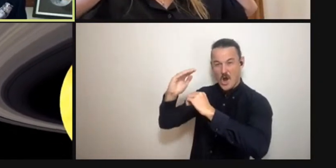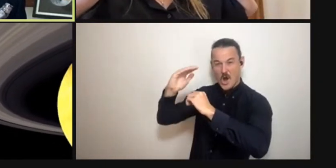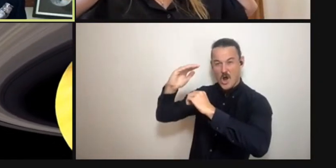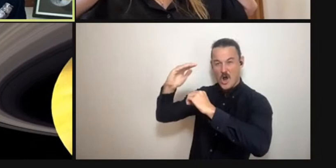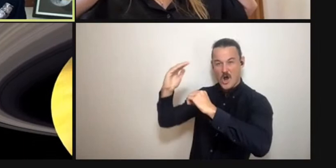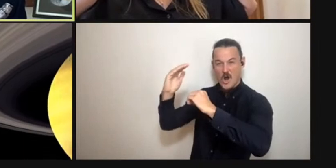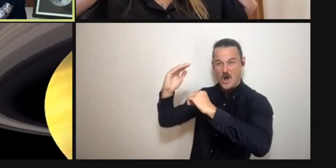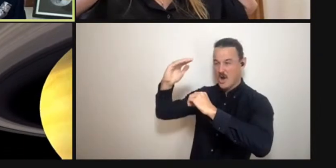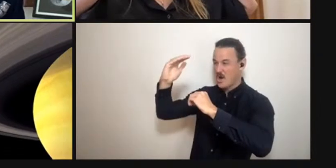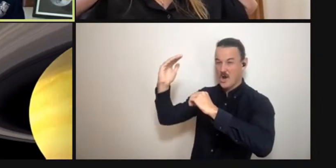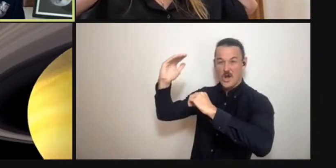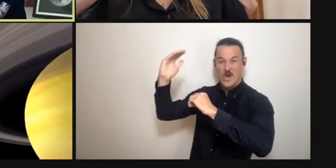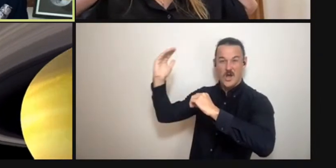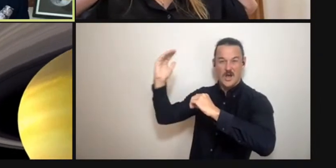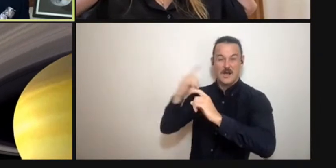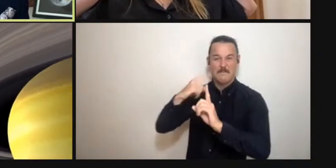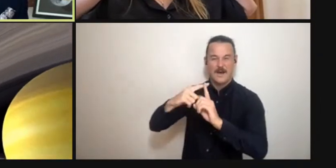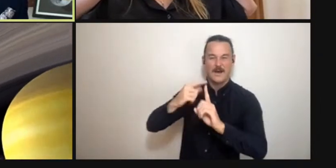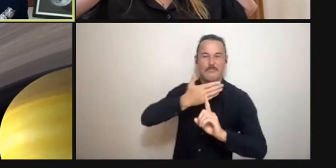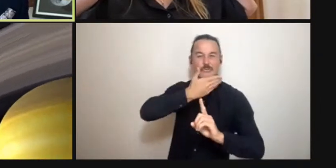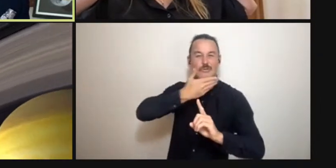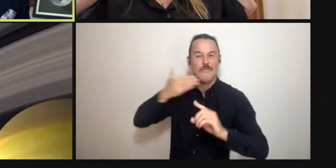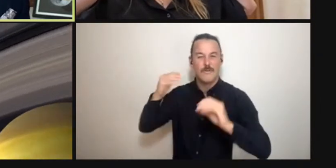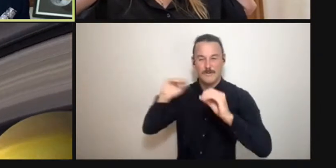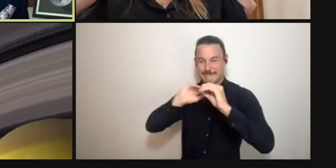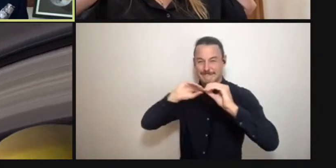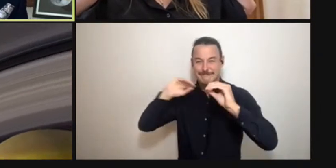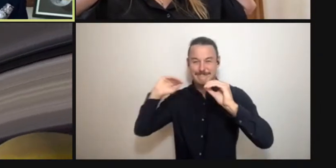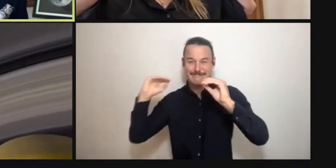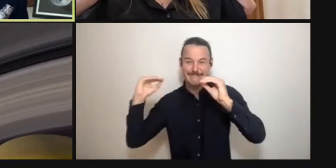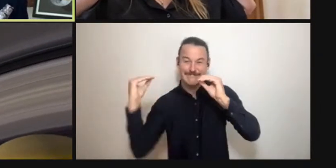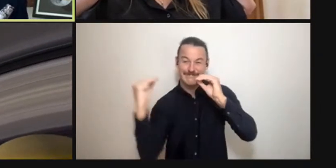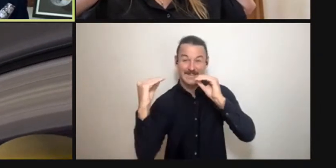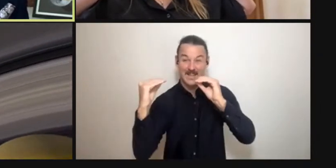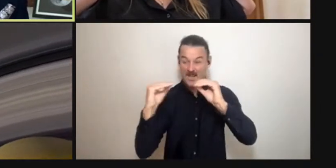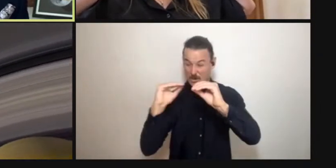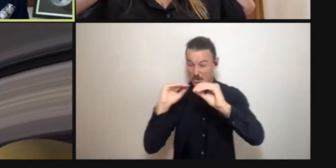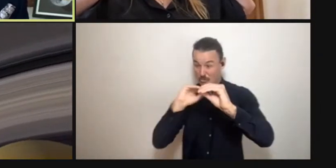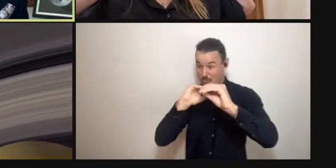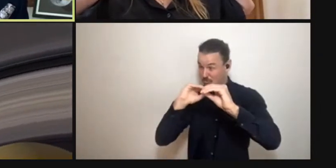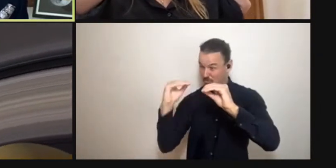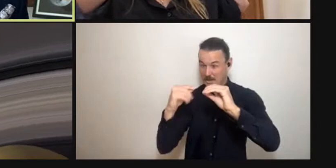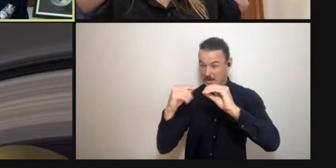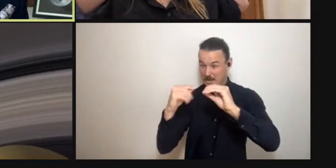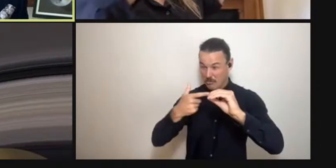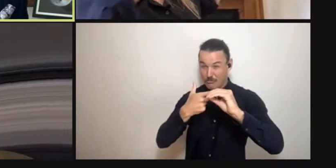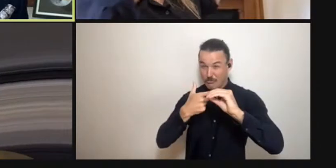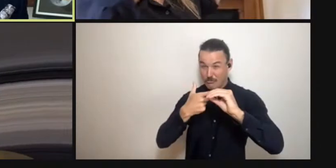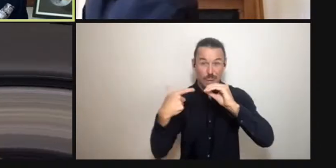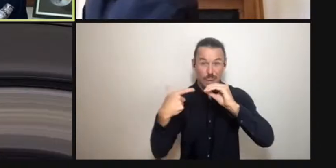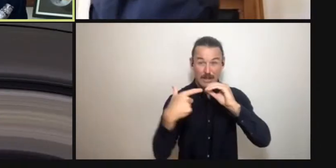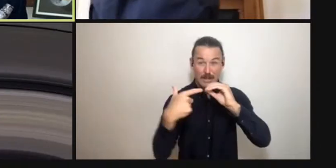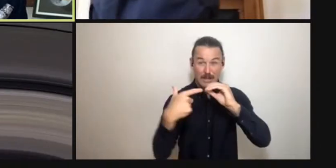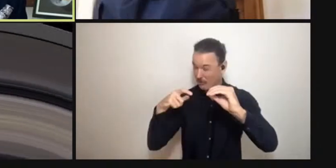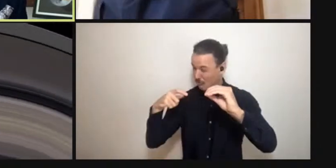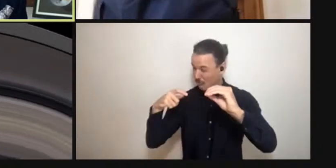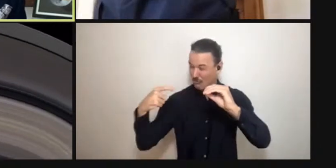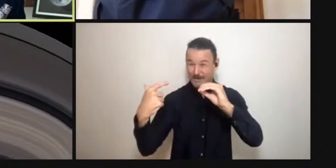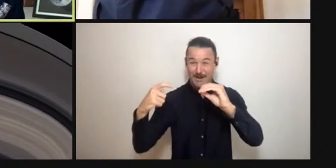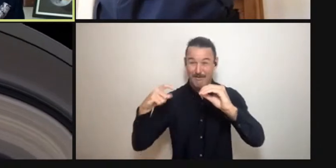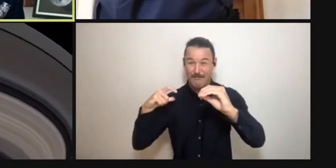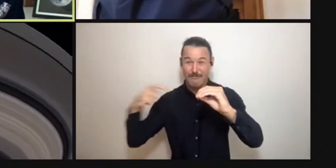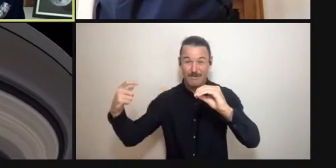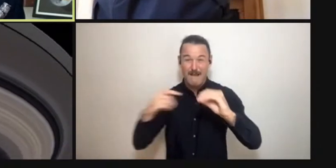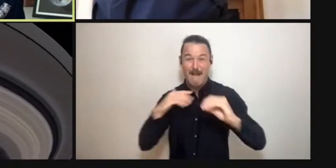The rings are hundreds of thousands of kilometers across, but somewhere in the region of about a few tens of meters,